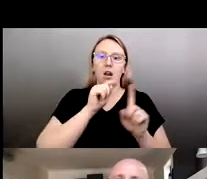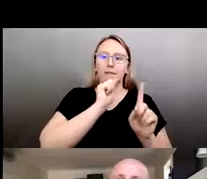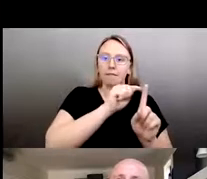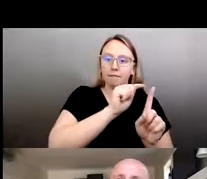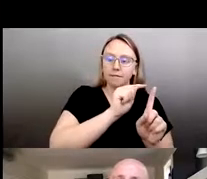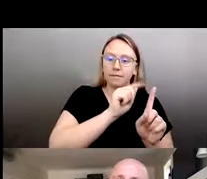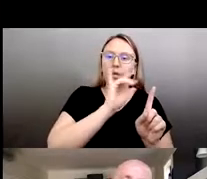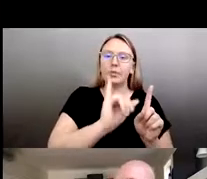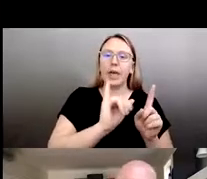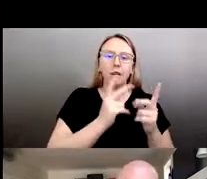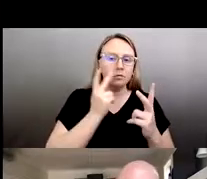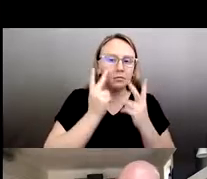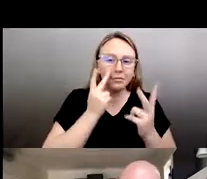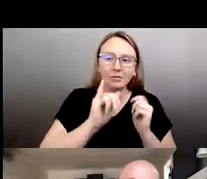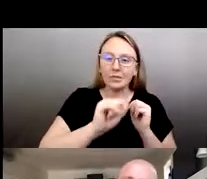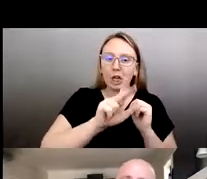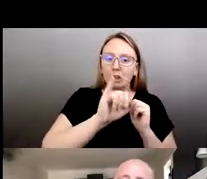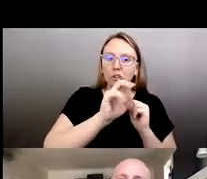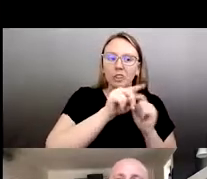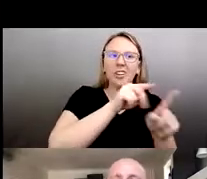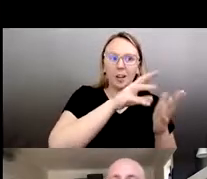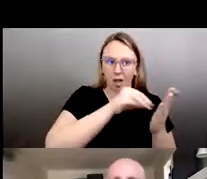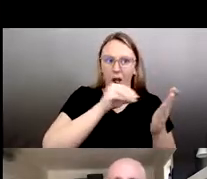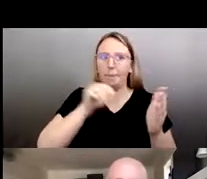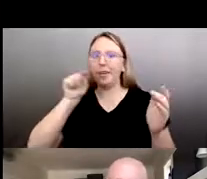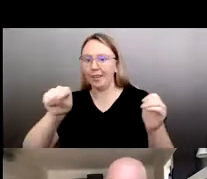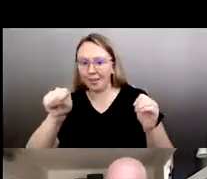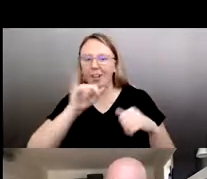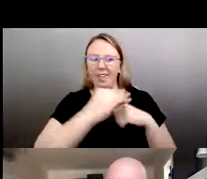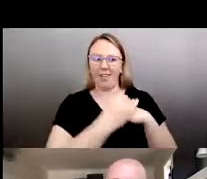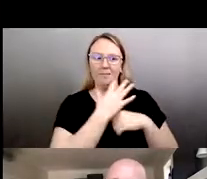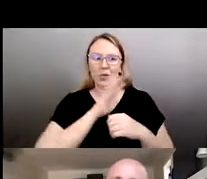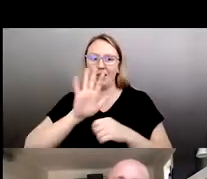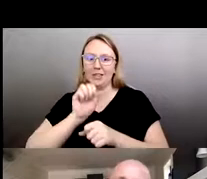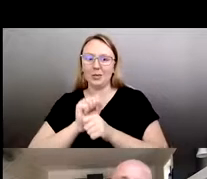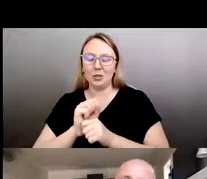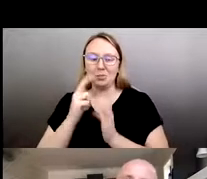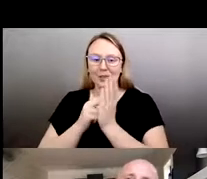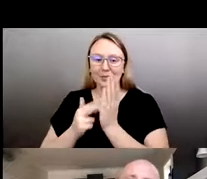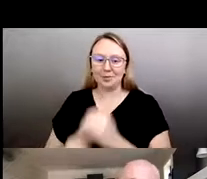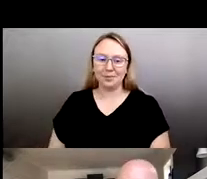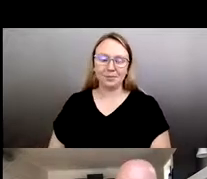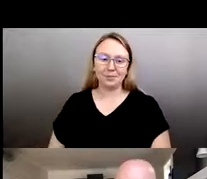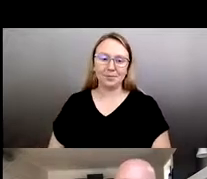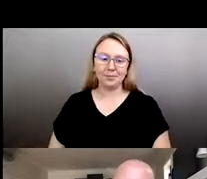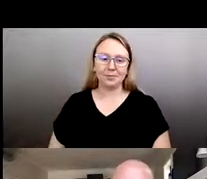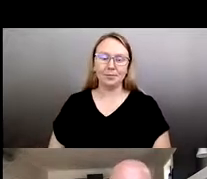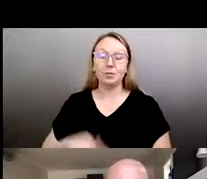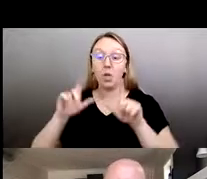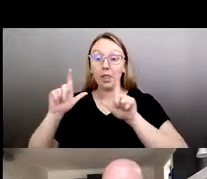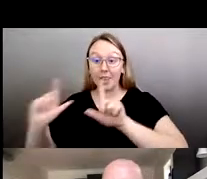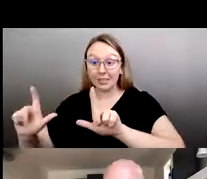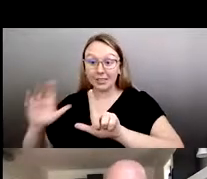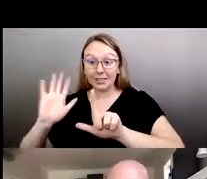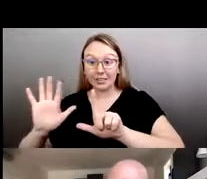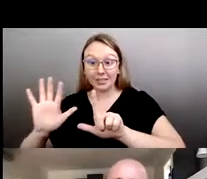of others where you can see this if you look at the foreground of some of the works. And so this was a direct reference to Nighthawks, and you can see Roger